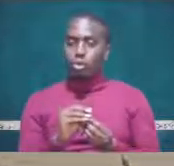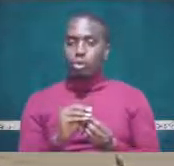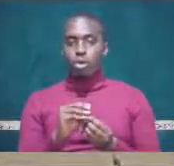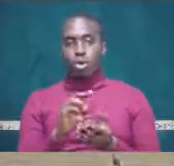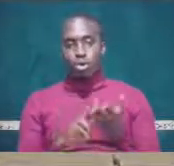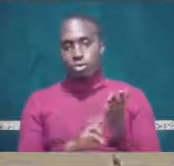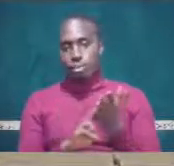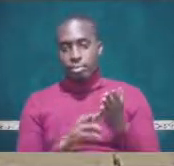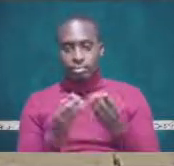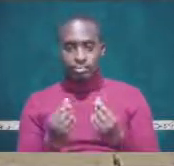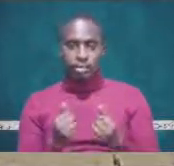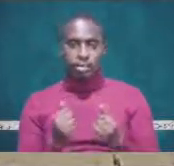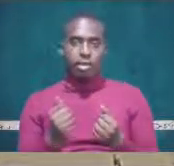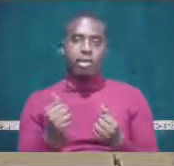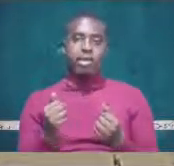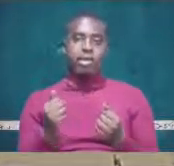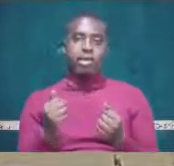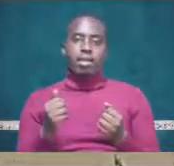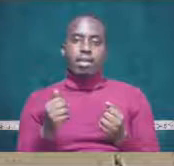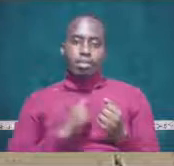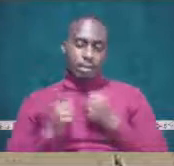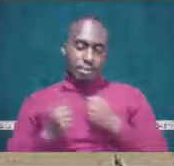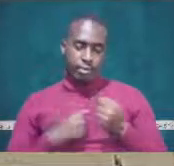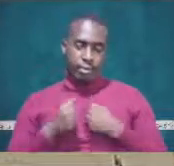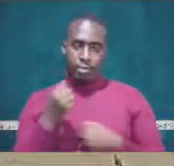is 48,000 billion.